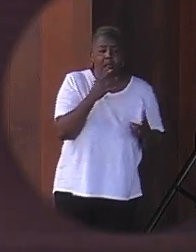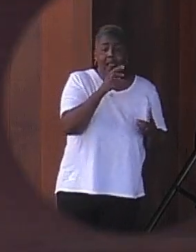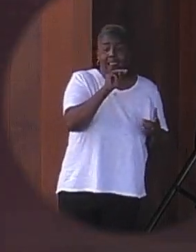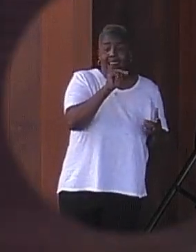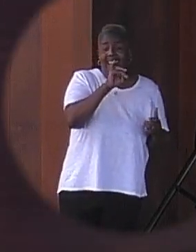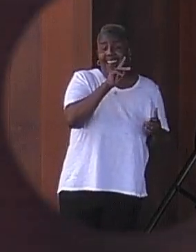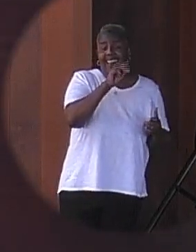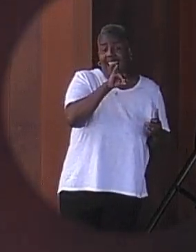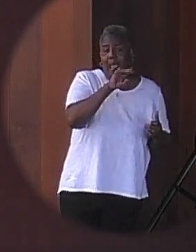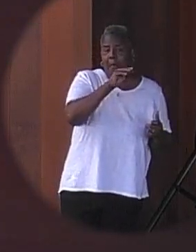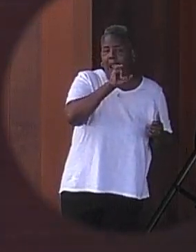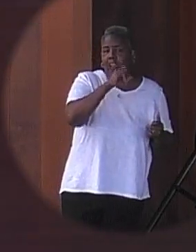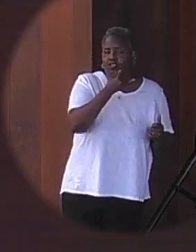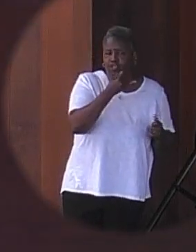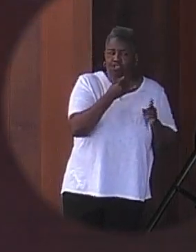Minaj's tweet?